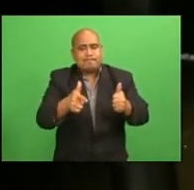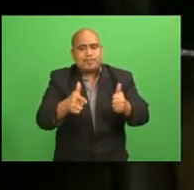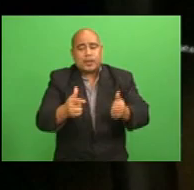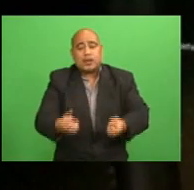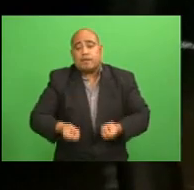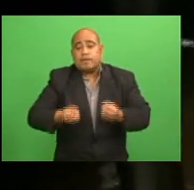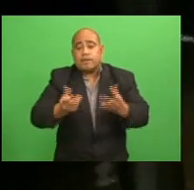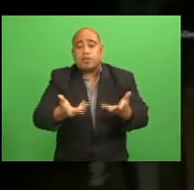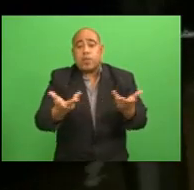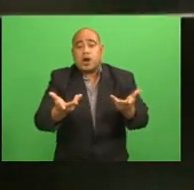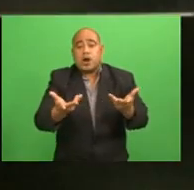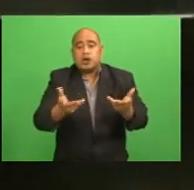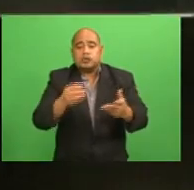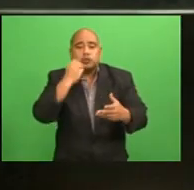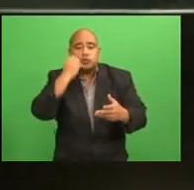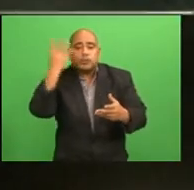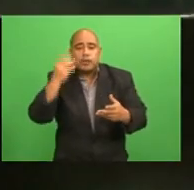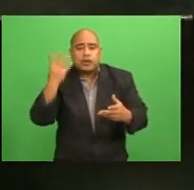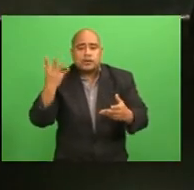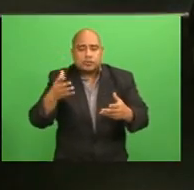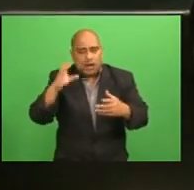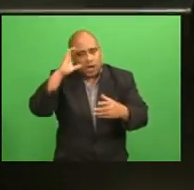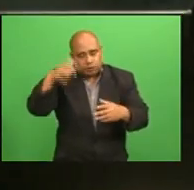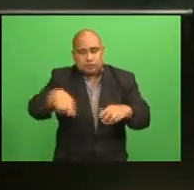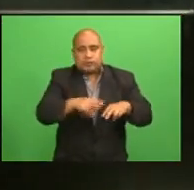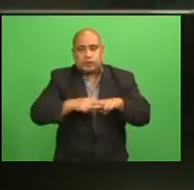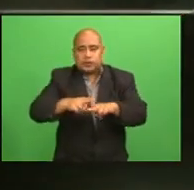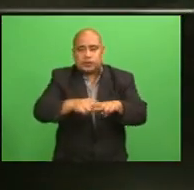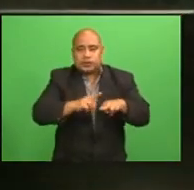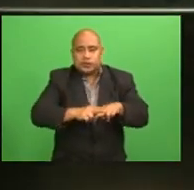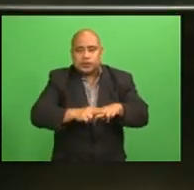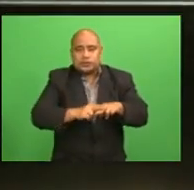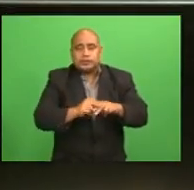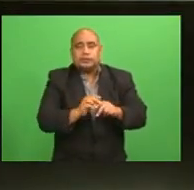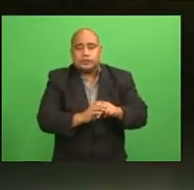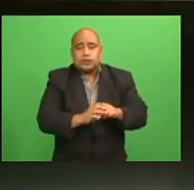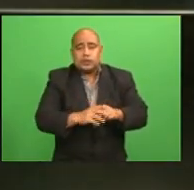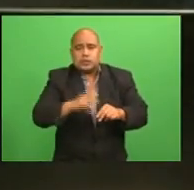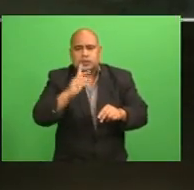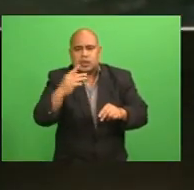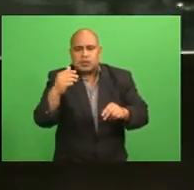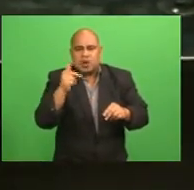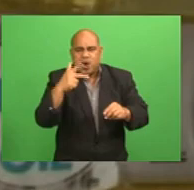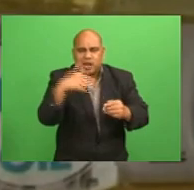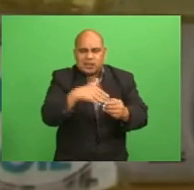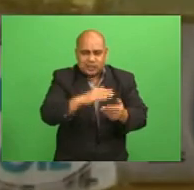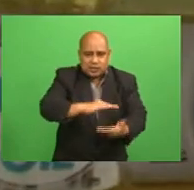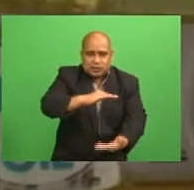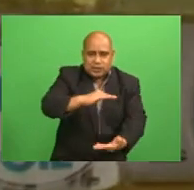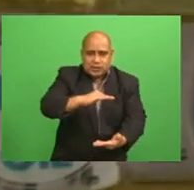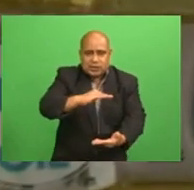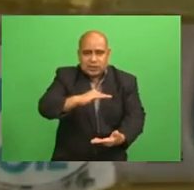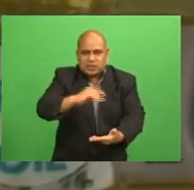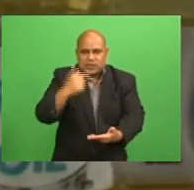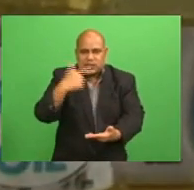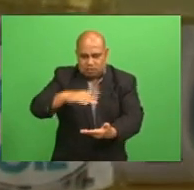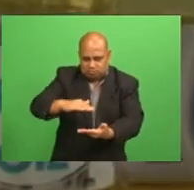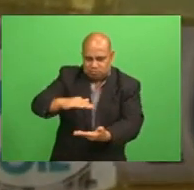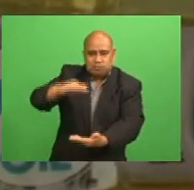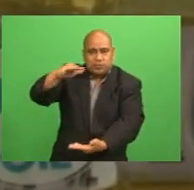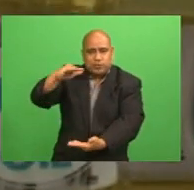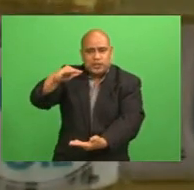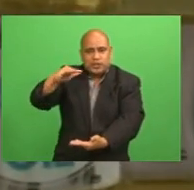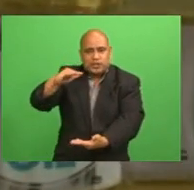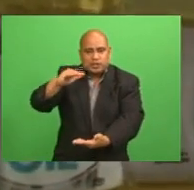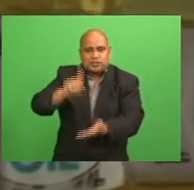supermarket shelves around the country and come in 500 milliliters, 750 milliliters and 1 liter bottles.